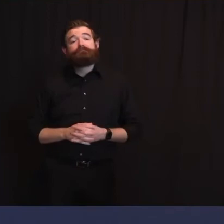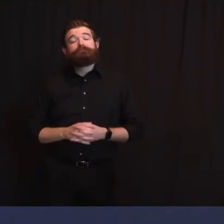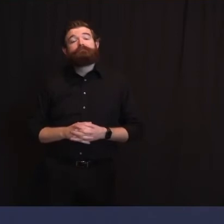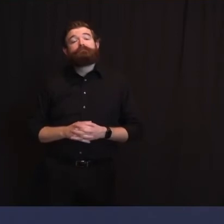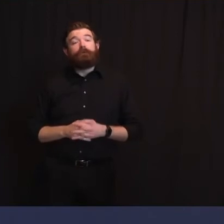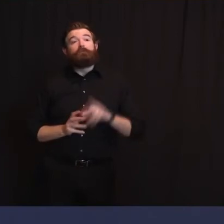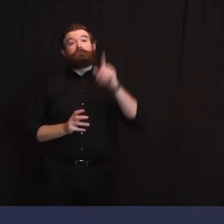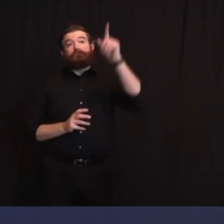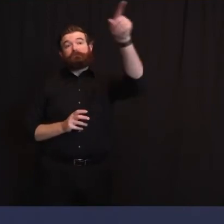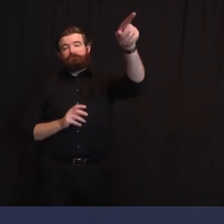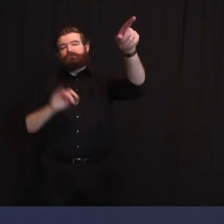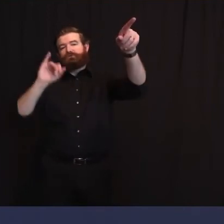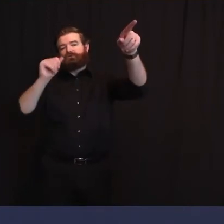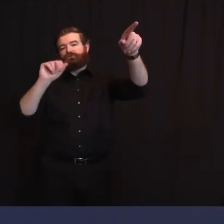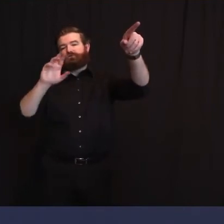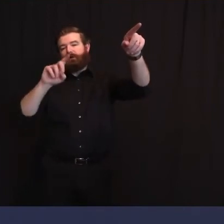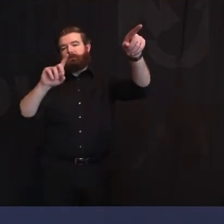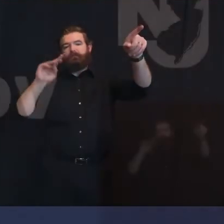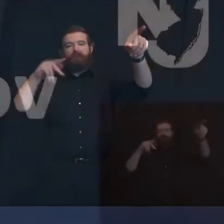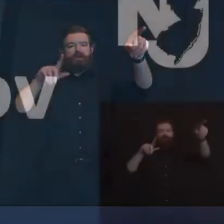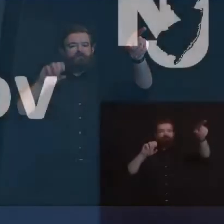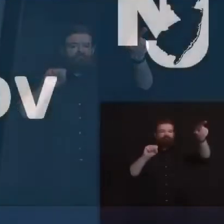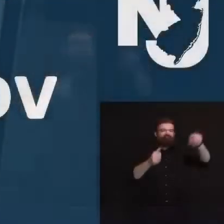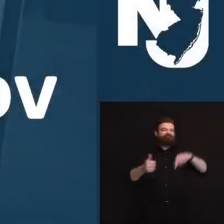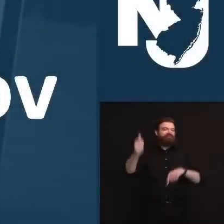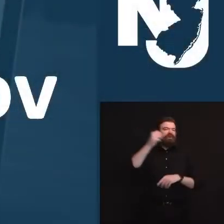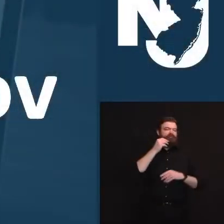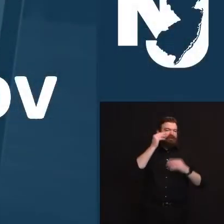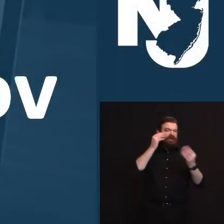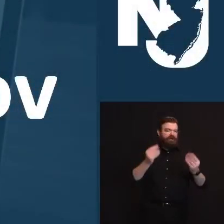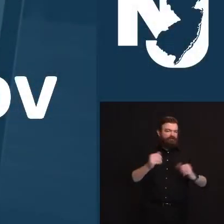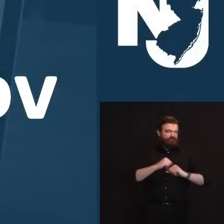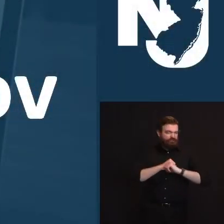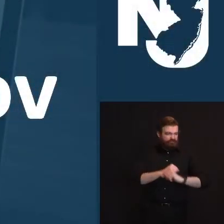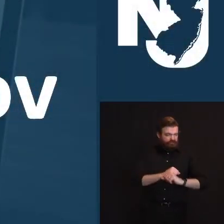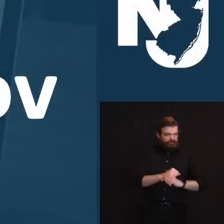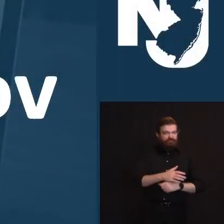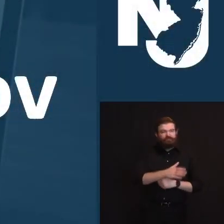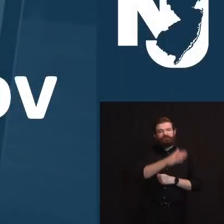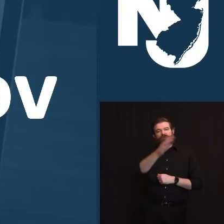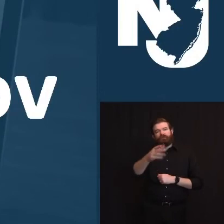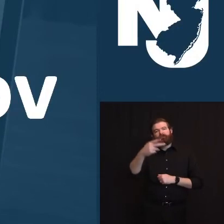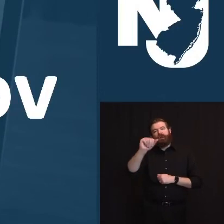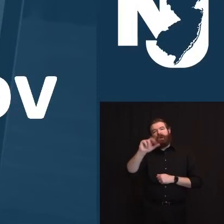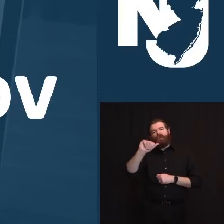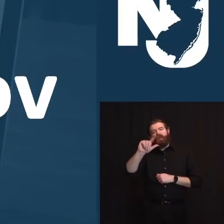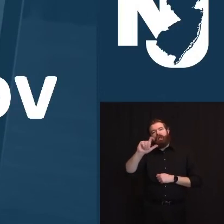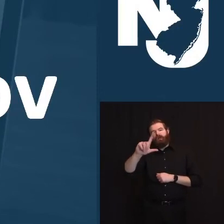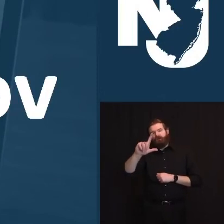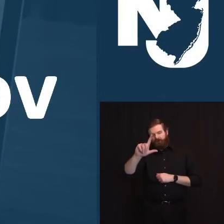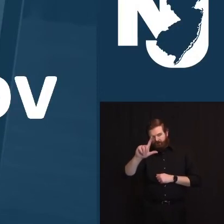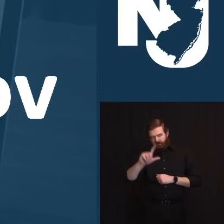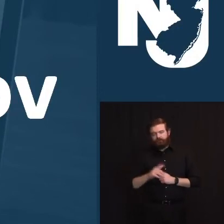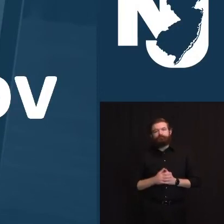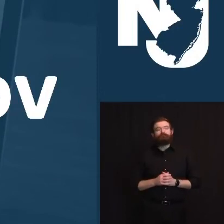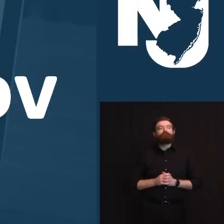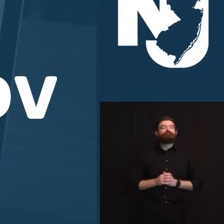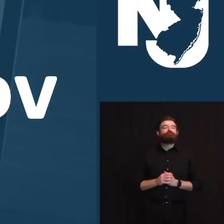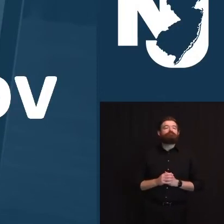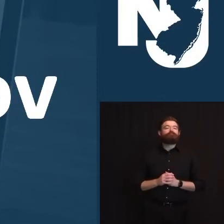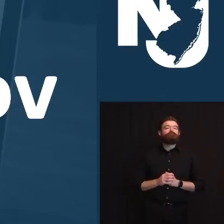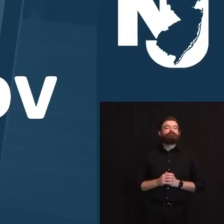Counsel Paramel Garg, and a cast of thousands. Today, I don't want to be political, but I want to be very clear where we are. This is the